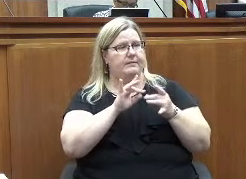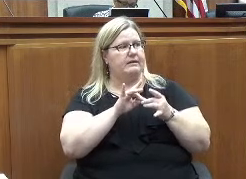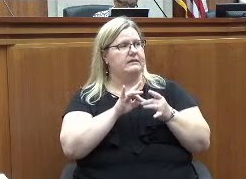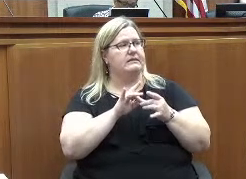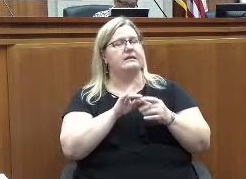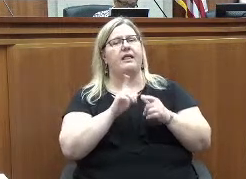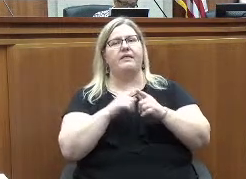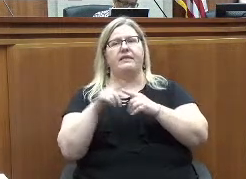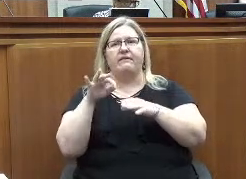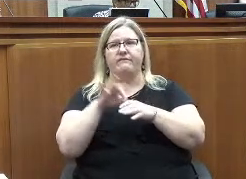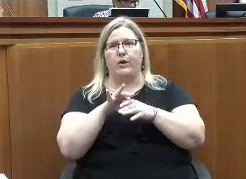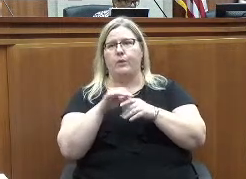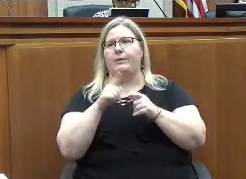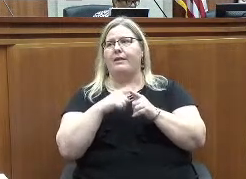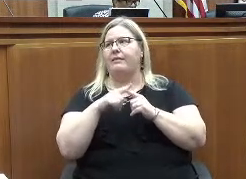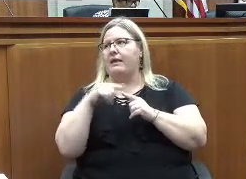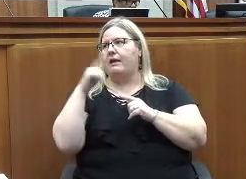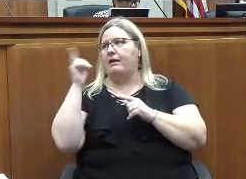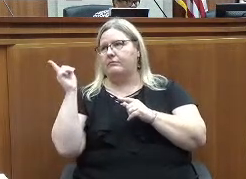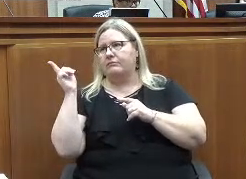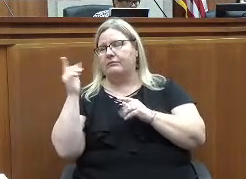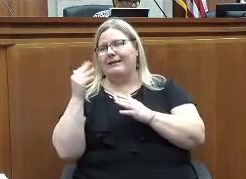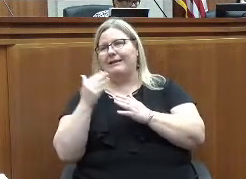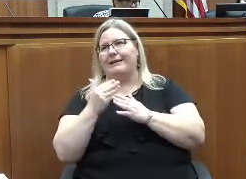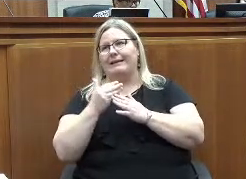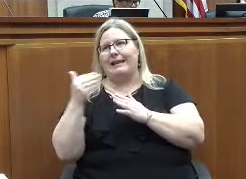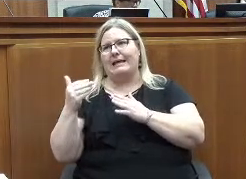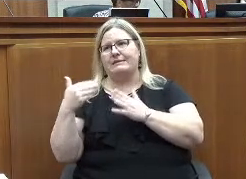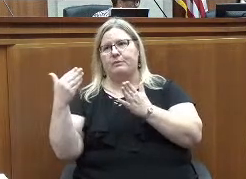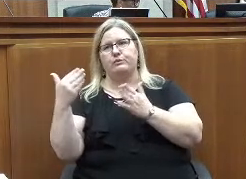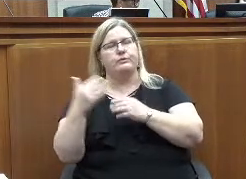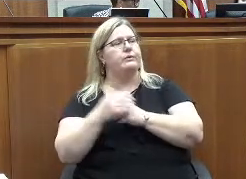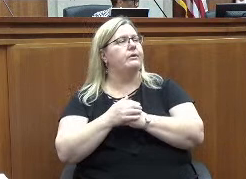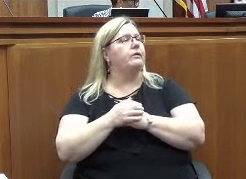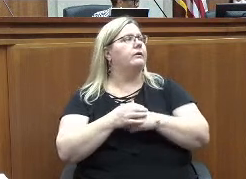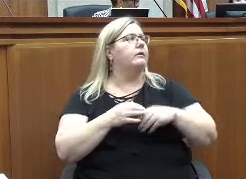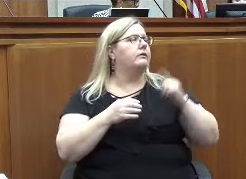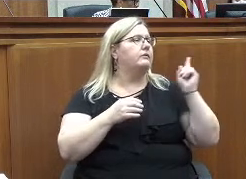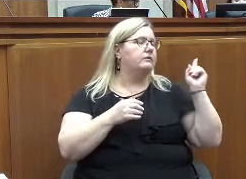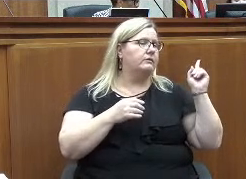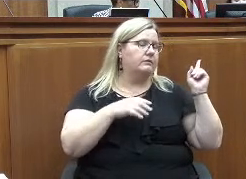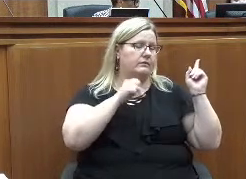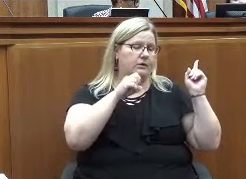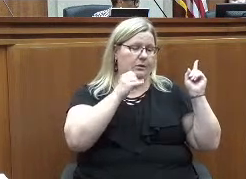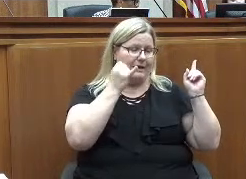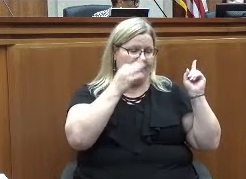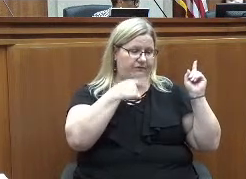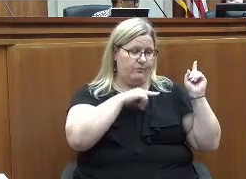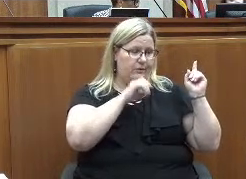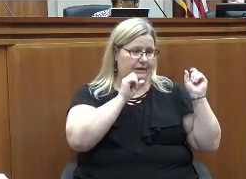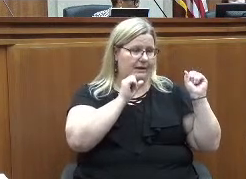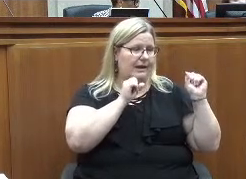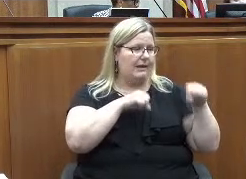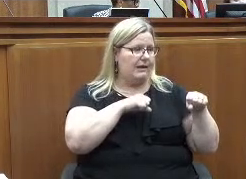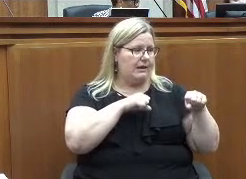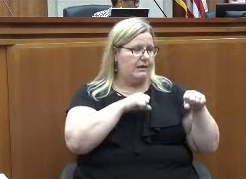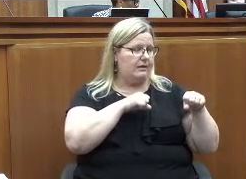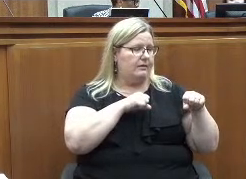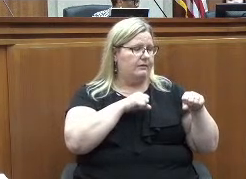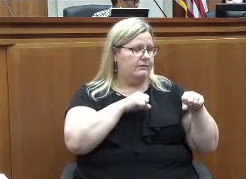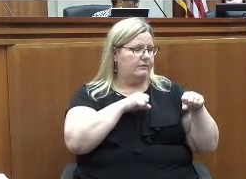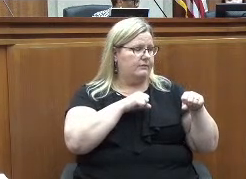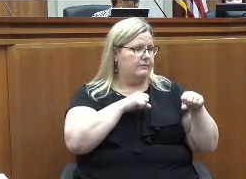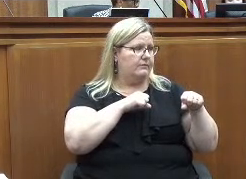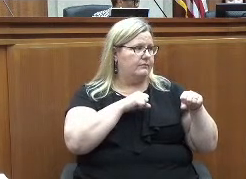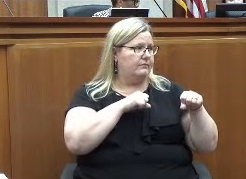a vote, and then Belinda's next motion. Okay, so let's, if we could, Ms. Holloway, if you would just refresh us